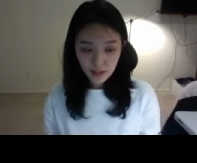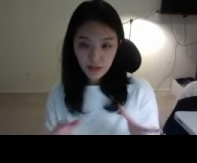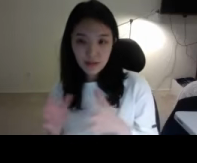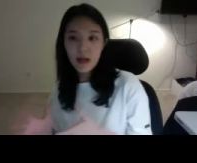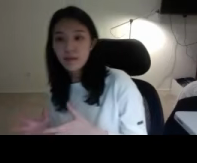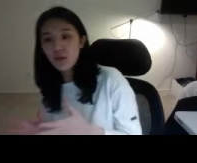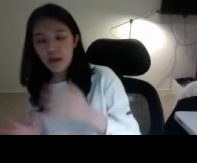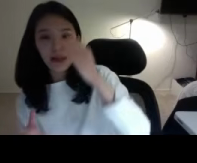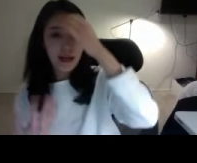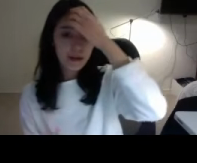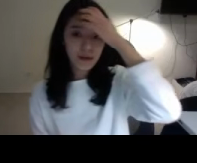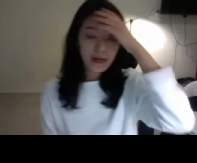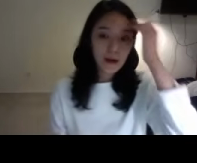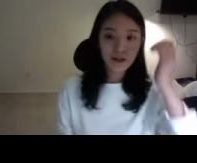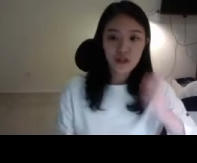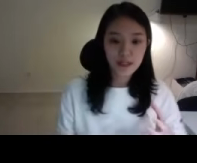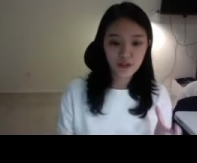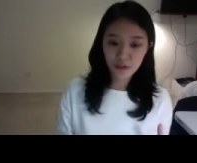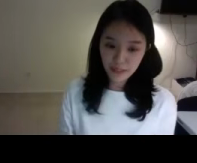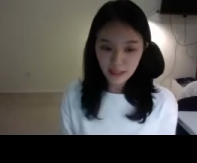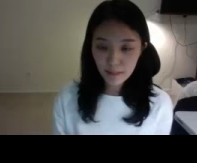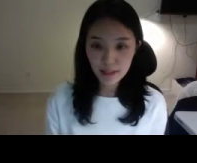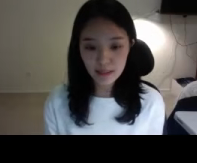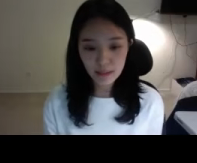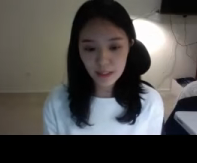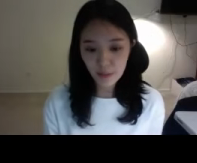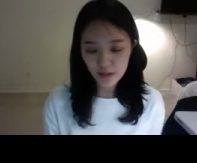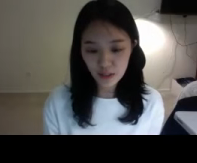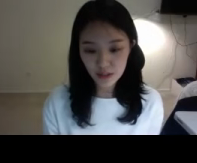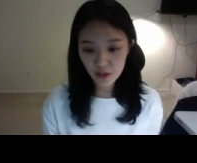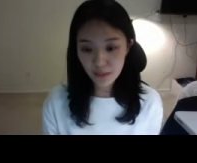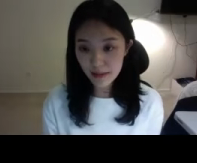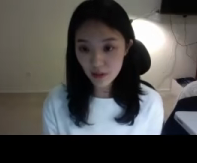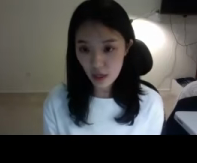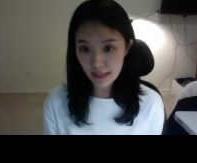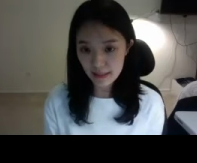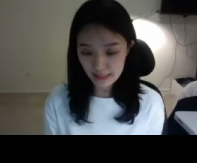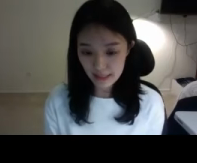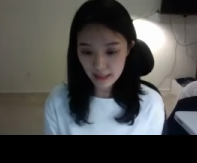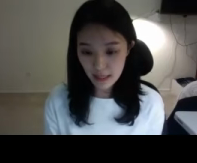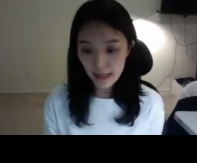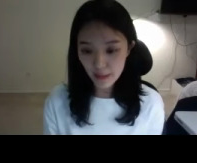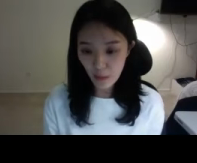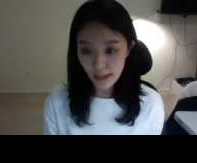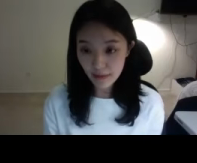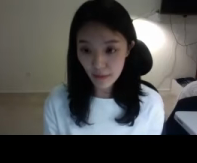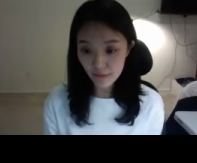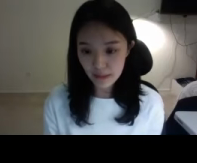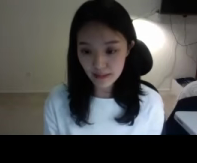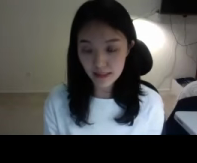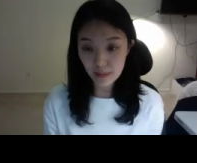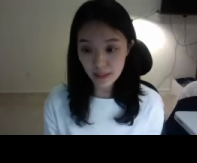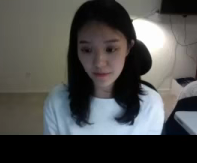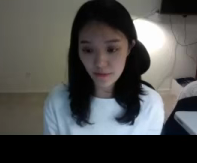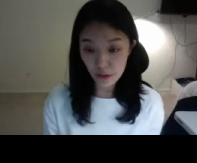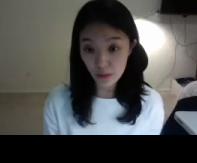When the cue stopped moving and the gray box changed to green, participants were instructed to read the target sentence in a way that